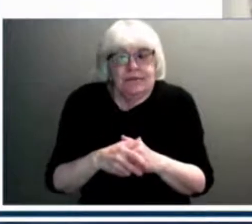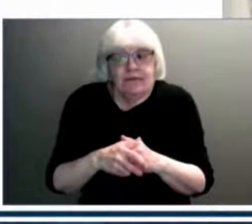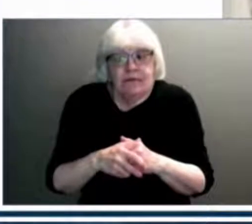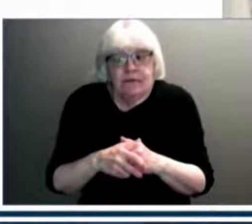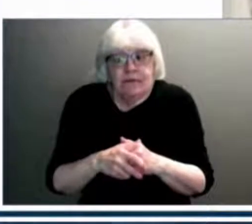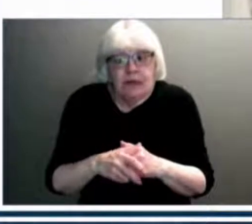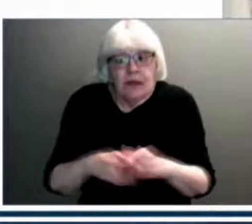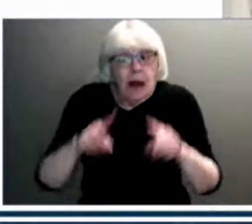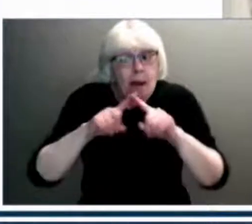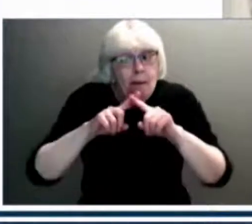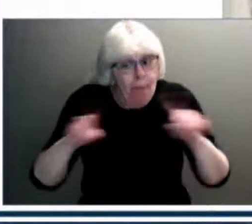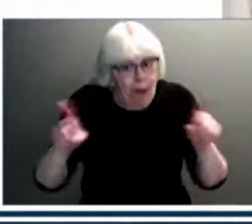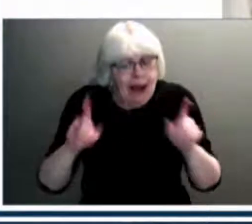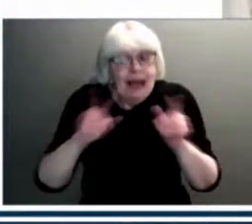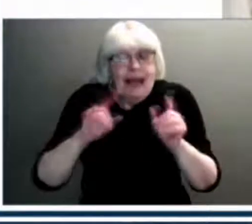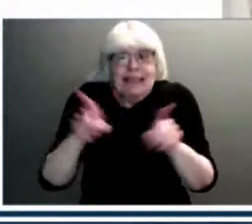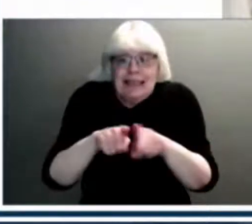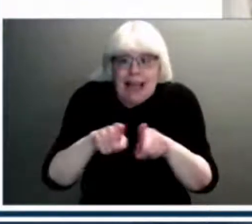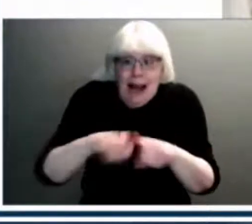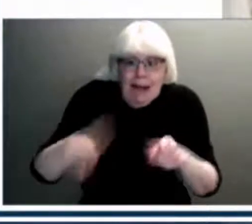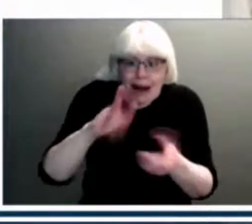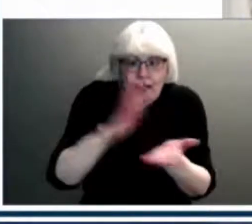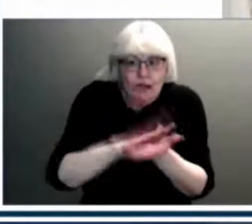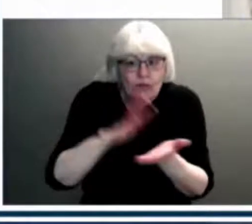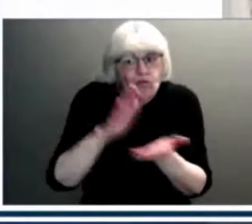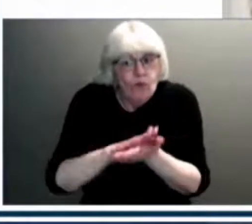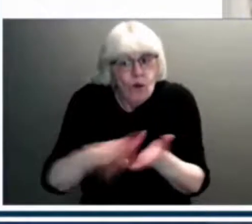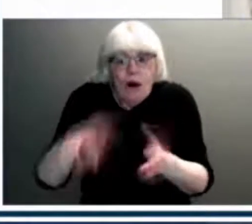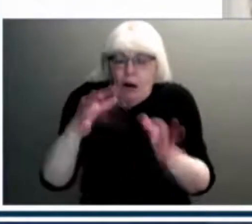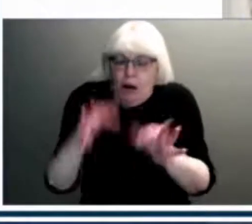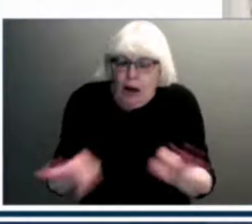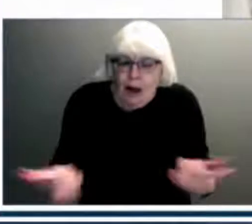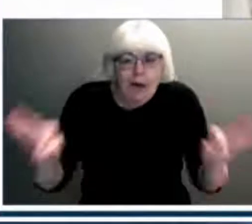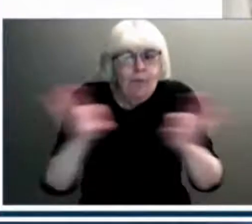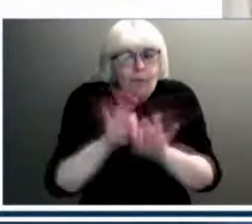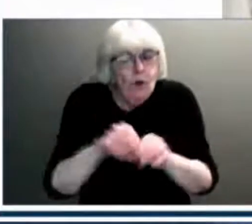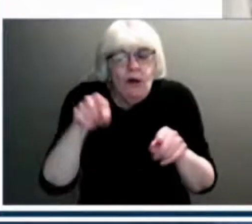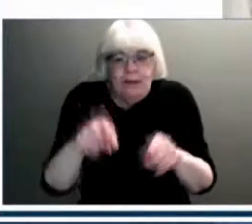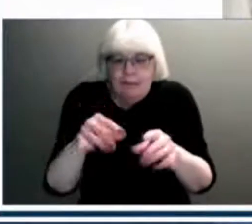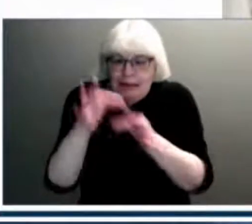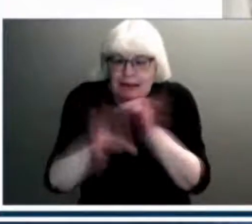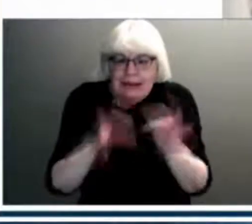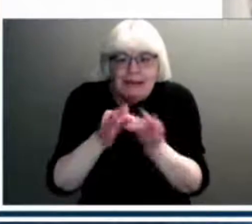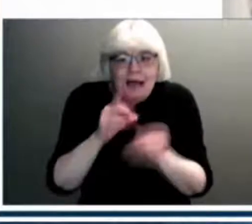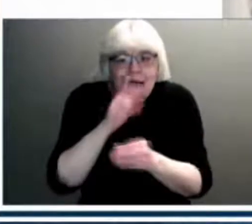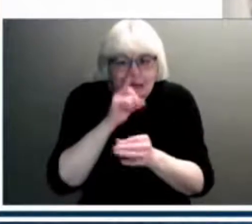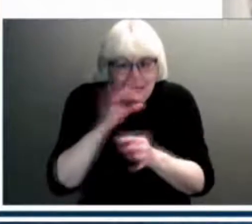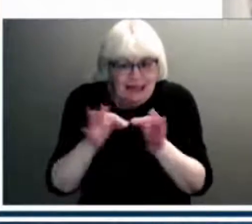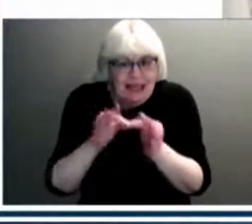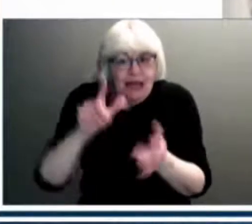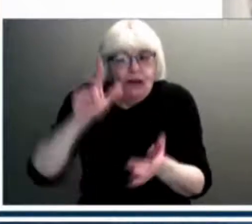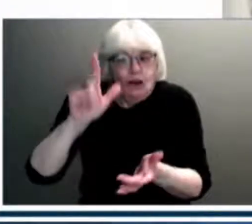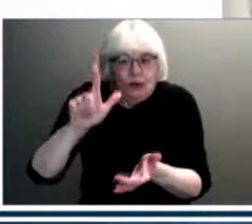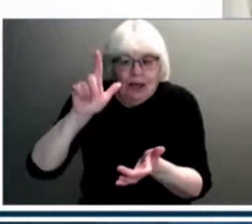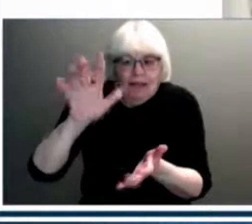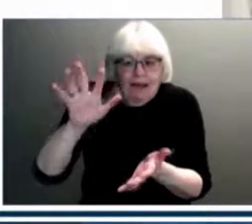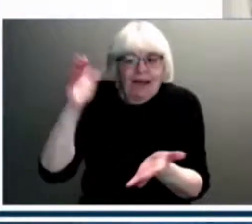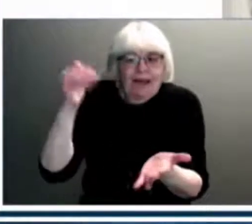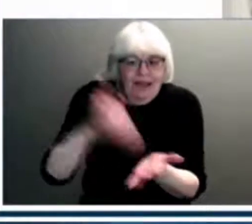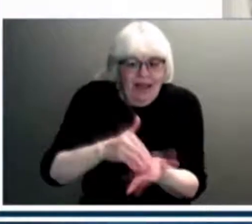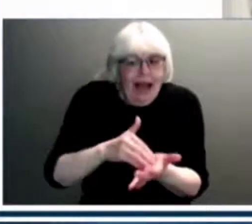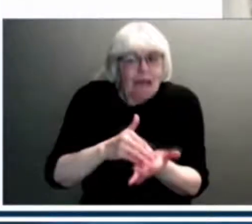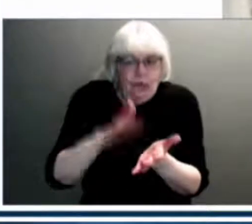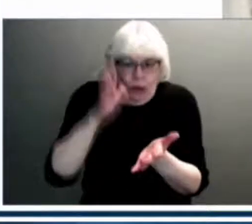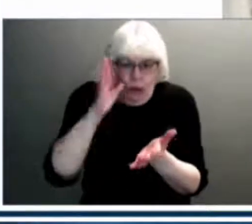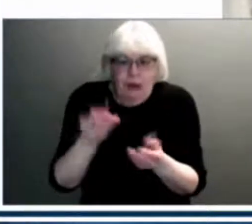We'll be distributing approximately 25,000 tests across the province to the nearly 400 schools based on